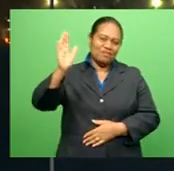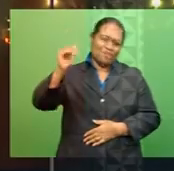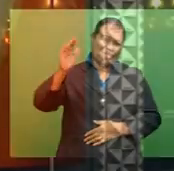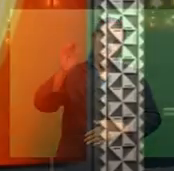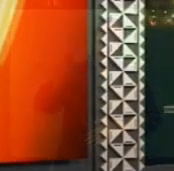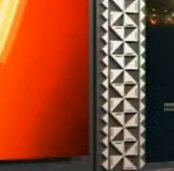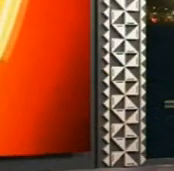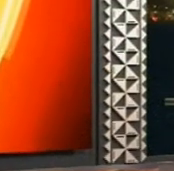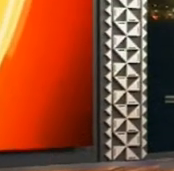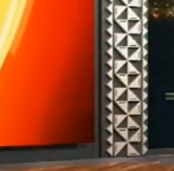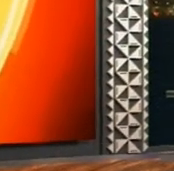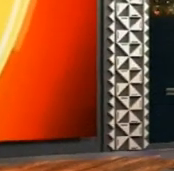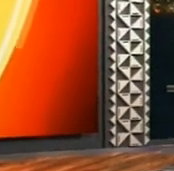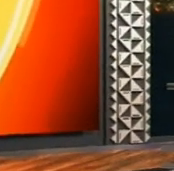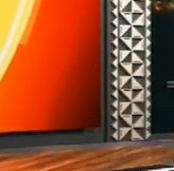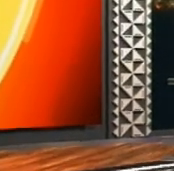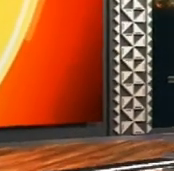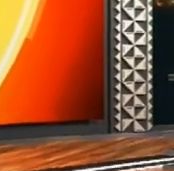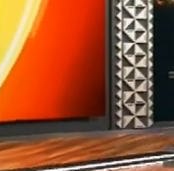Manda